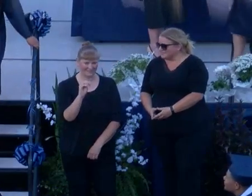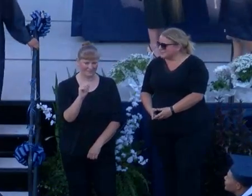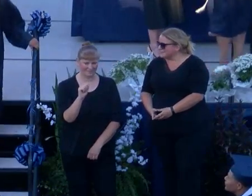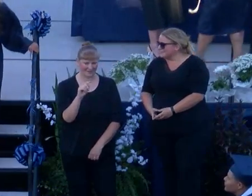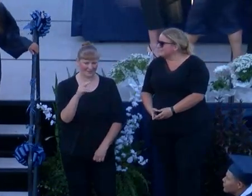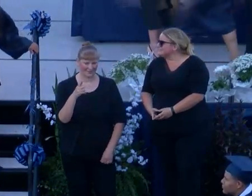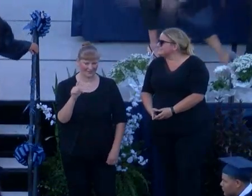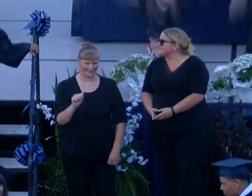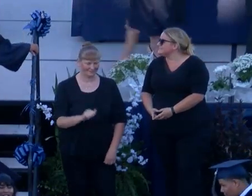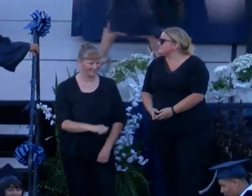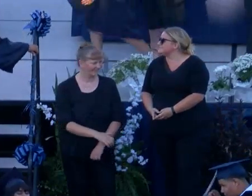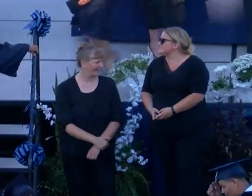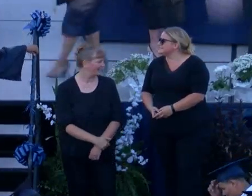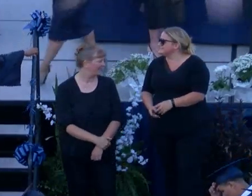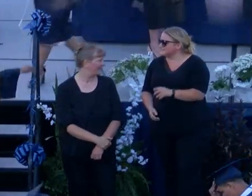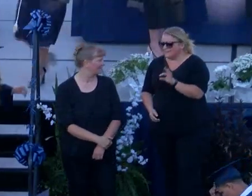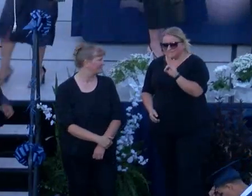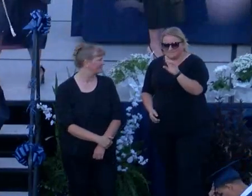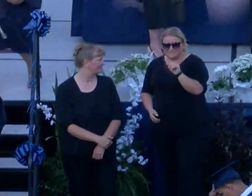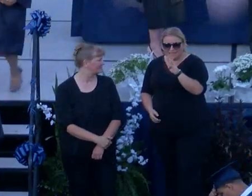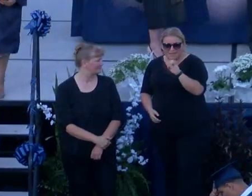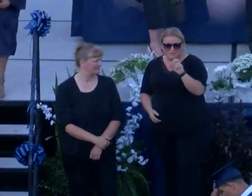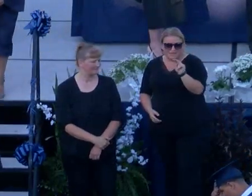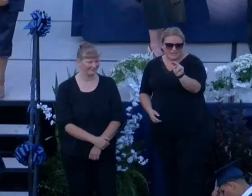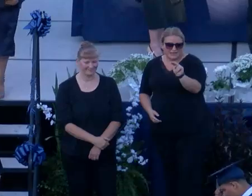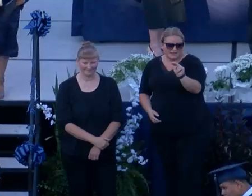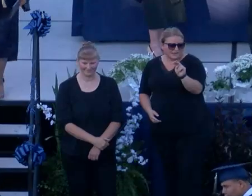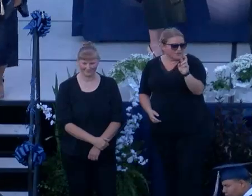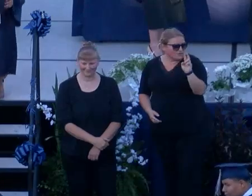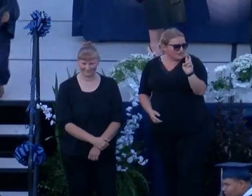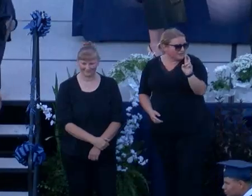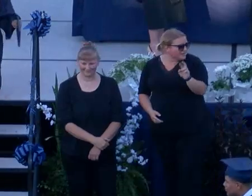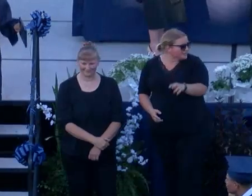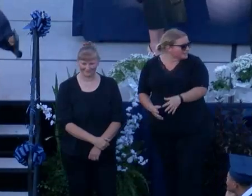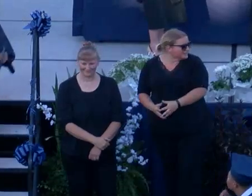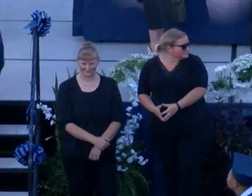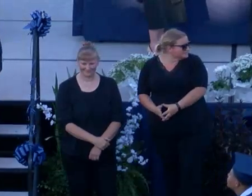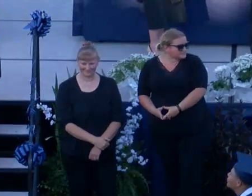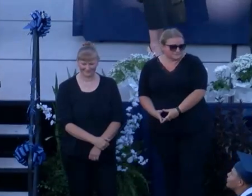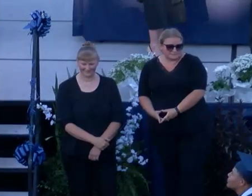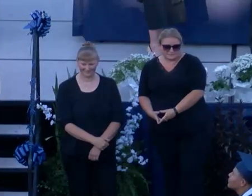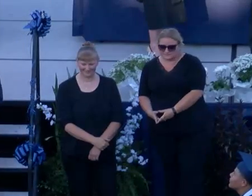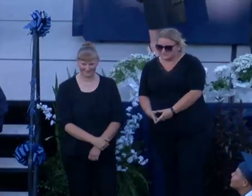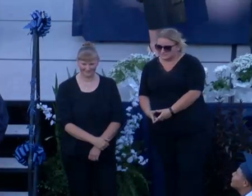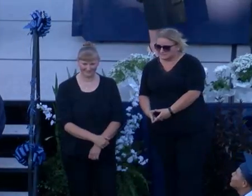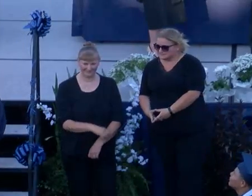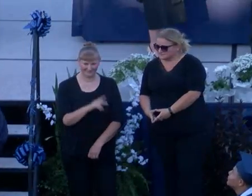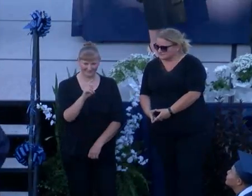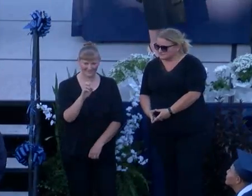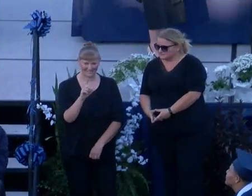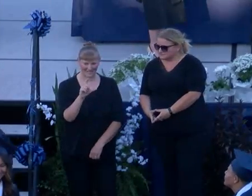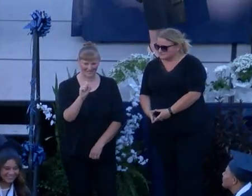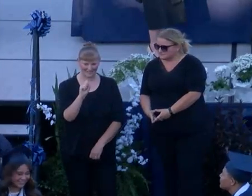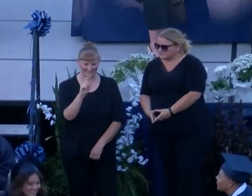Swanberg. Fabian Xavier Rodriguez. Colton Cook.